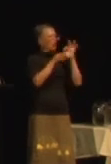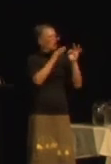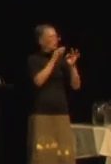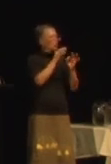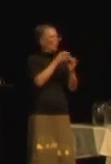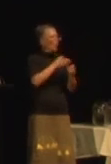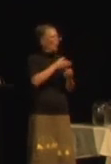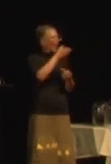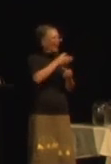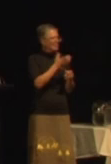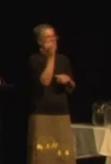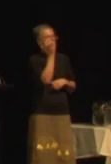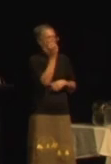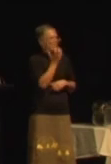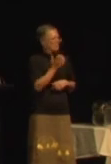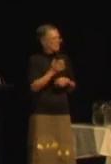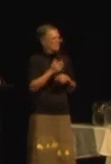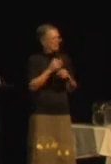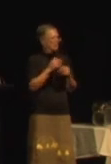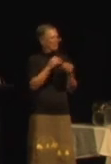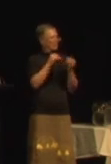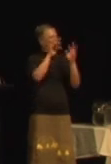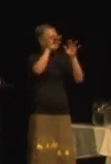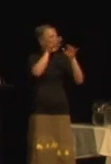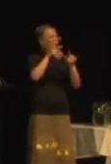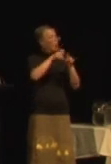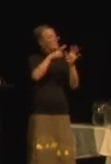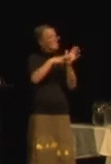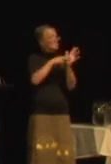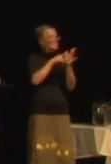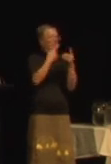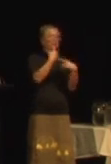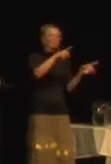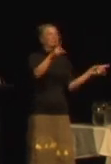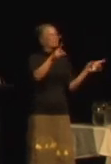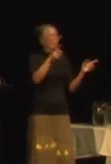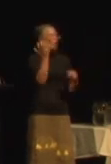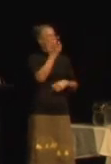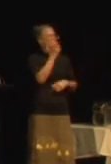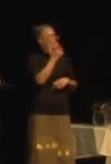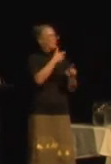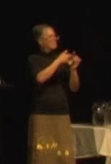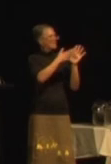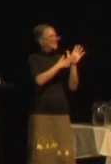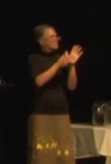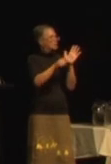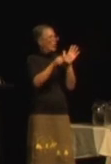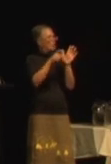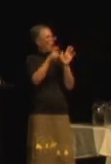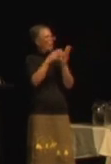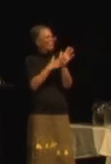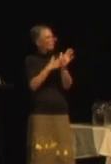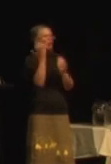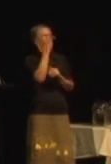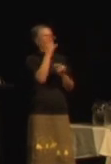Glass, Snowden's revelations, Cambridge Analytica, Kim.com, the use of